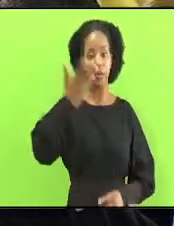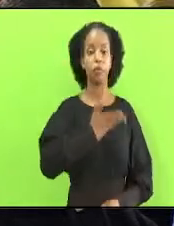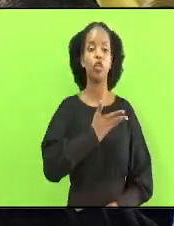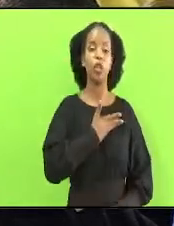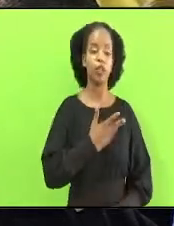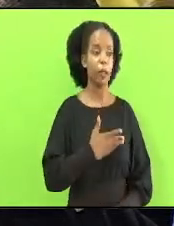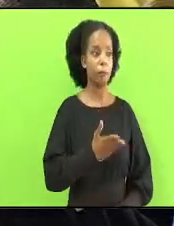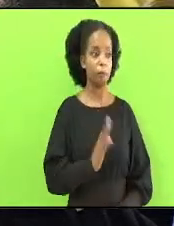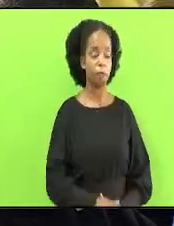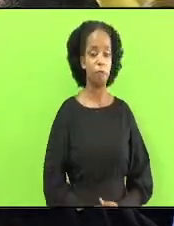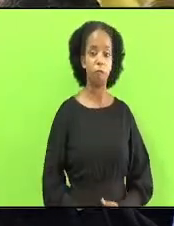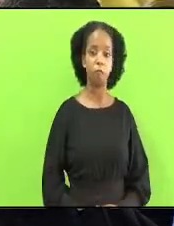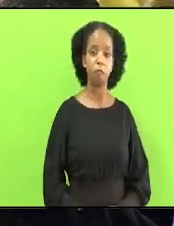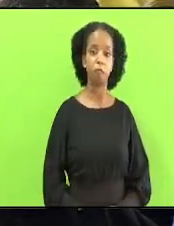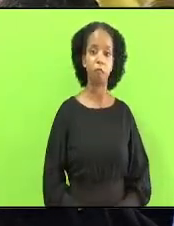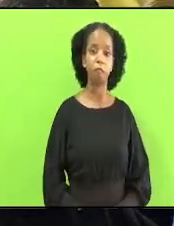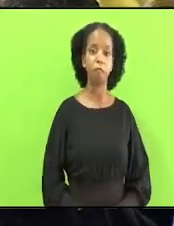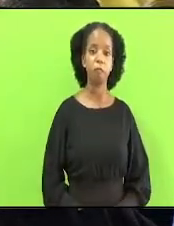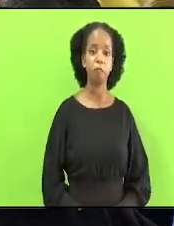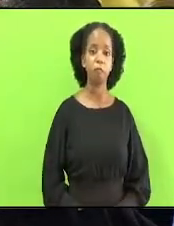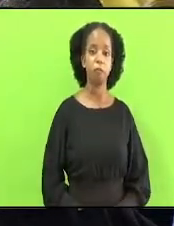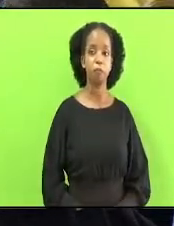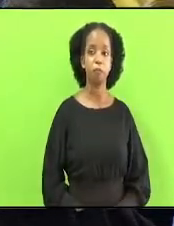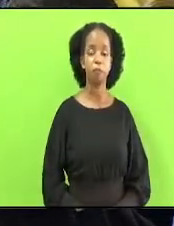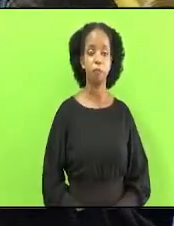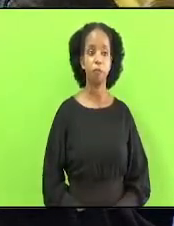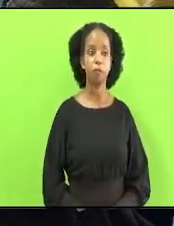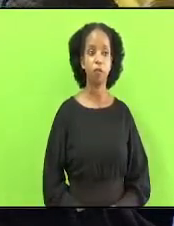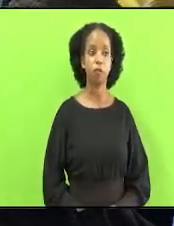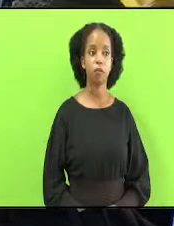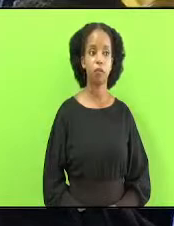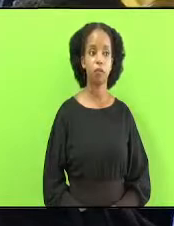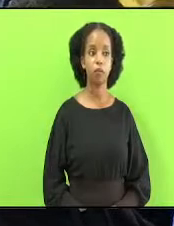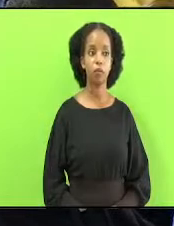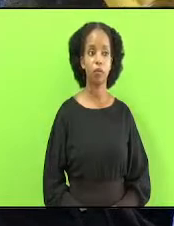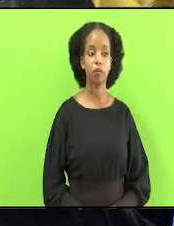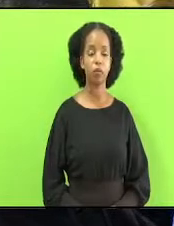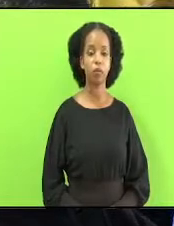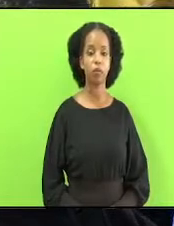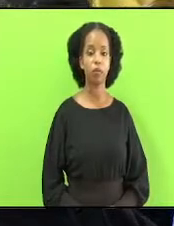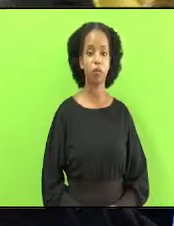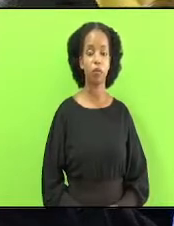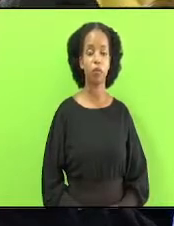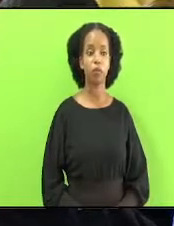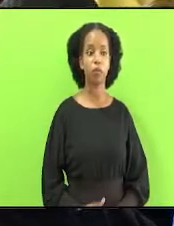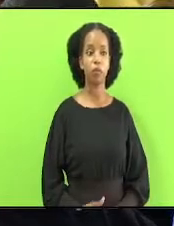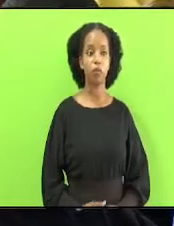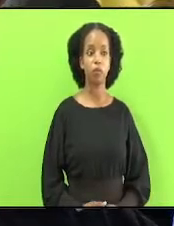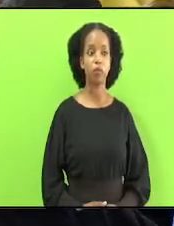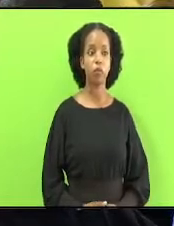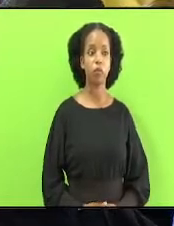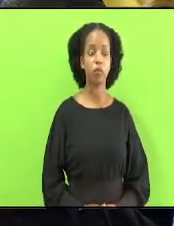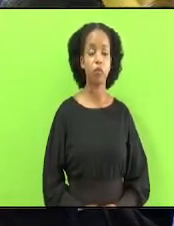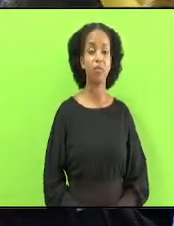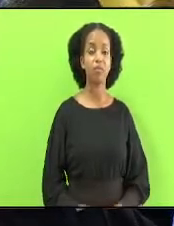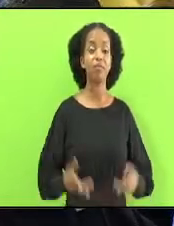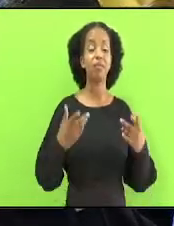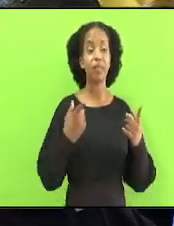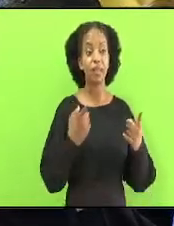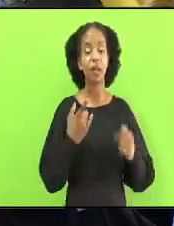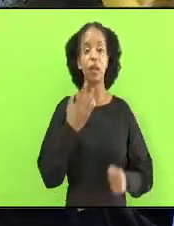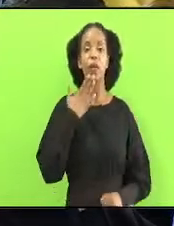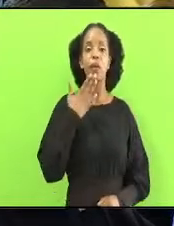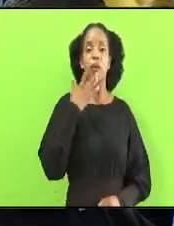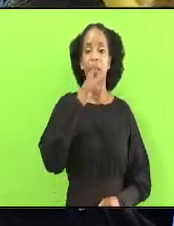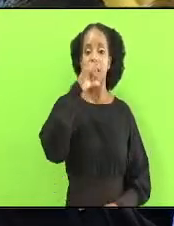a greeting to the chair and to members of the parliament and to the ladies and gentlemen. Nna ka lebitso ke Rosina Mello,